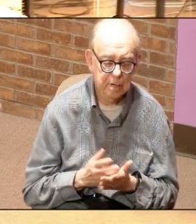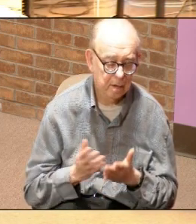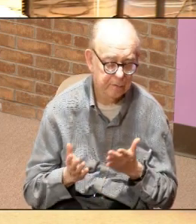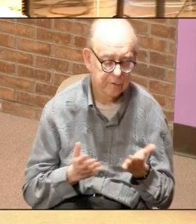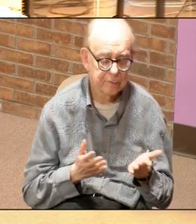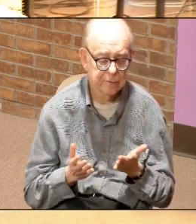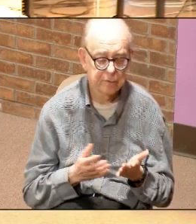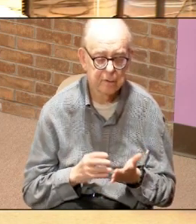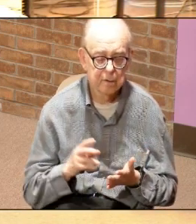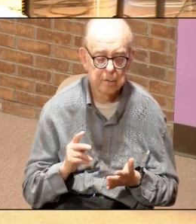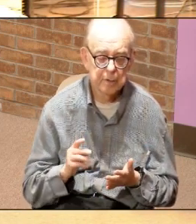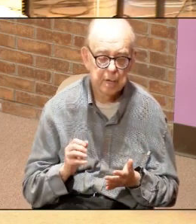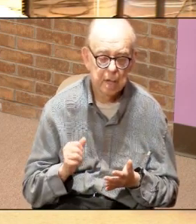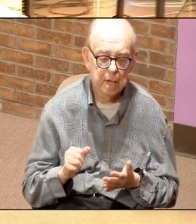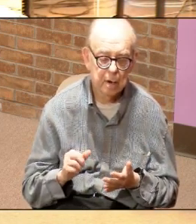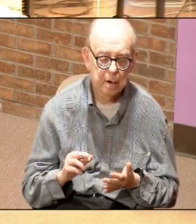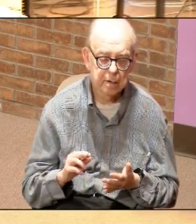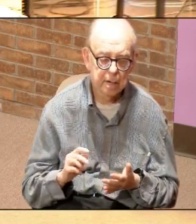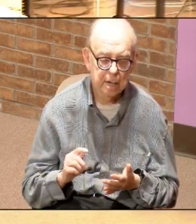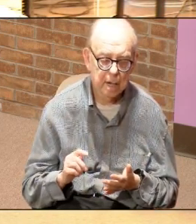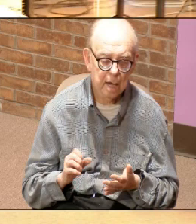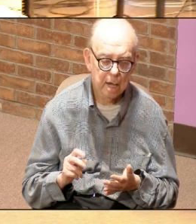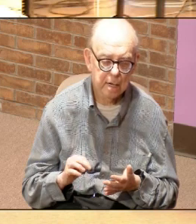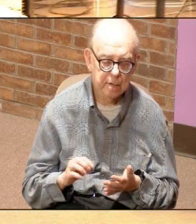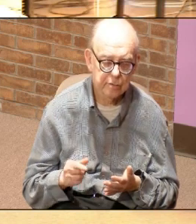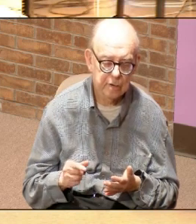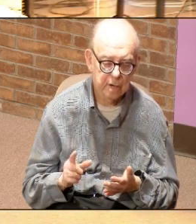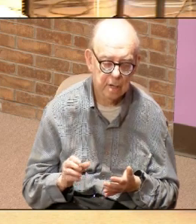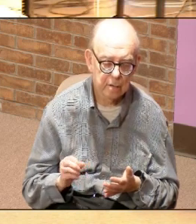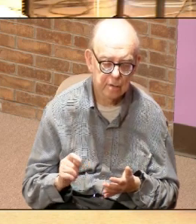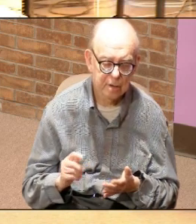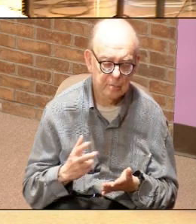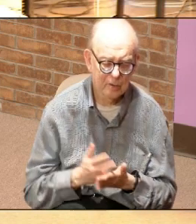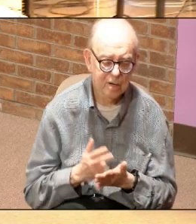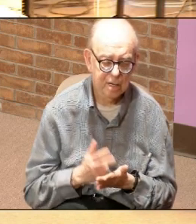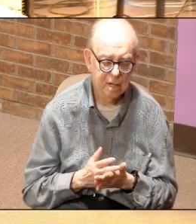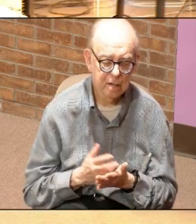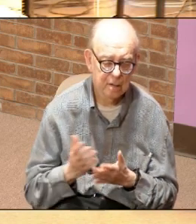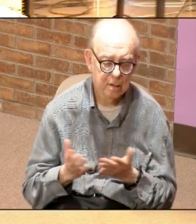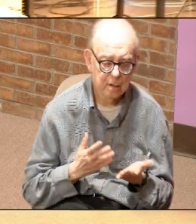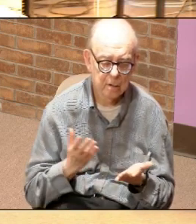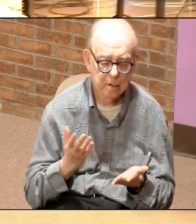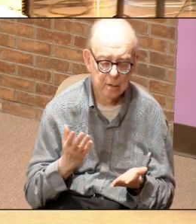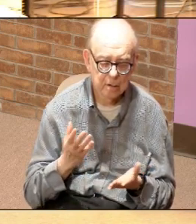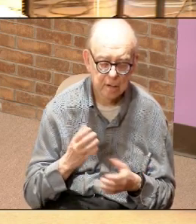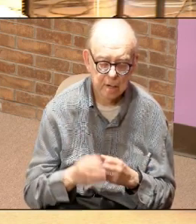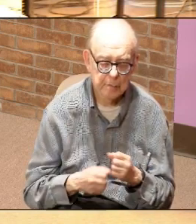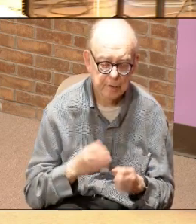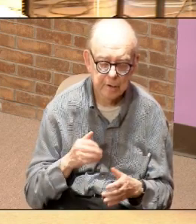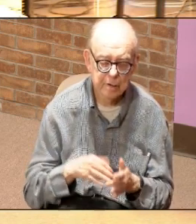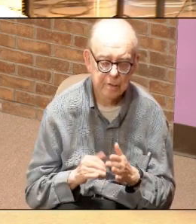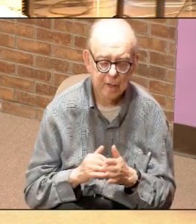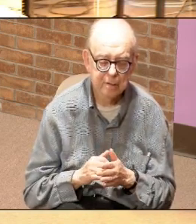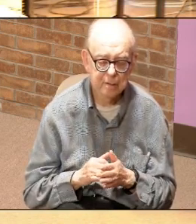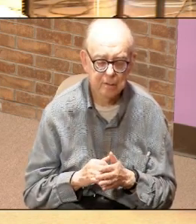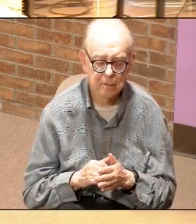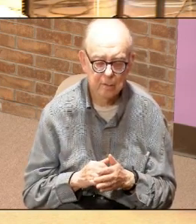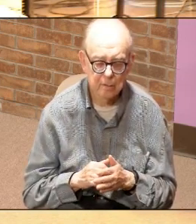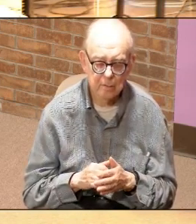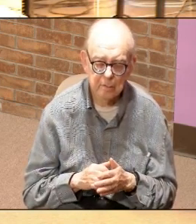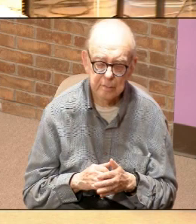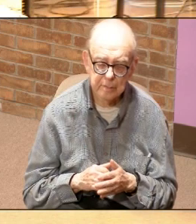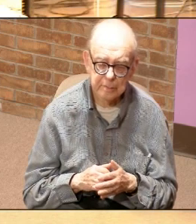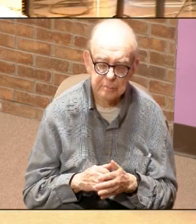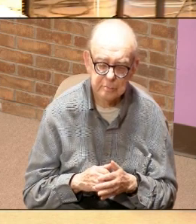Okay, was then. So then we've gone about a year into this. And